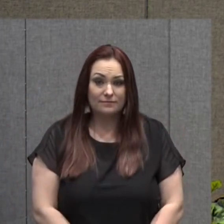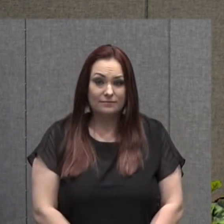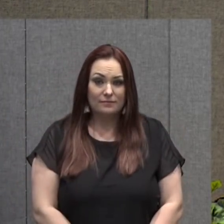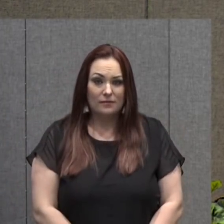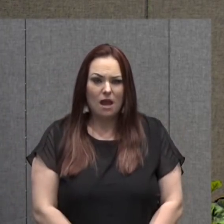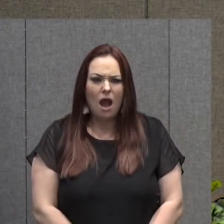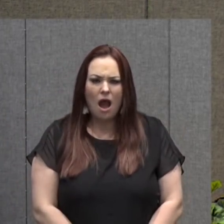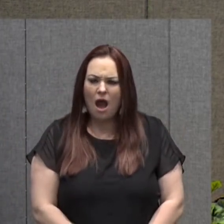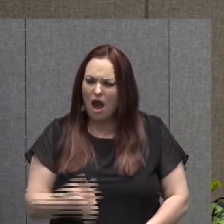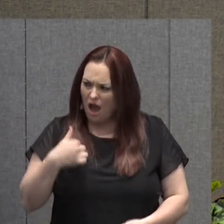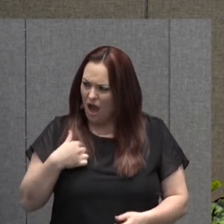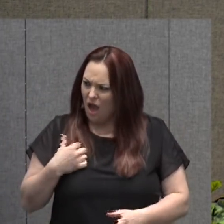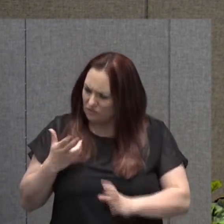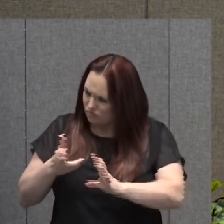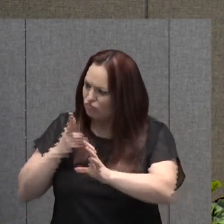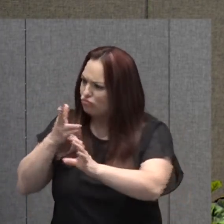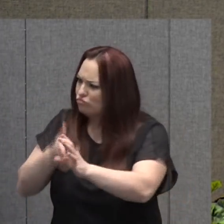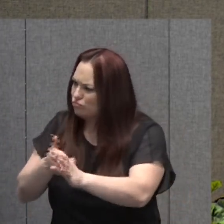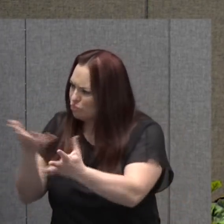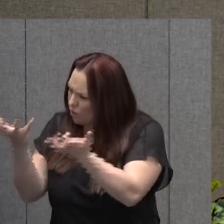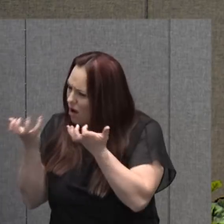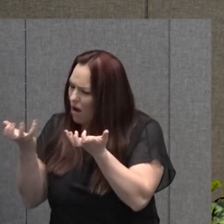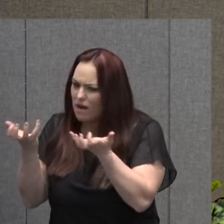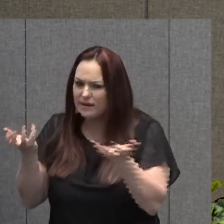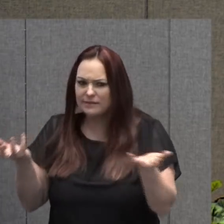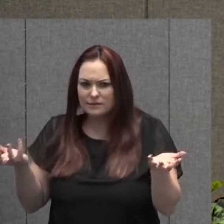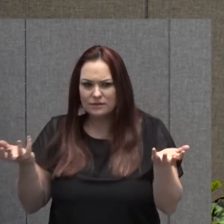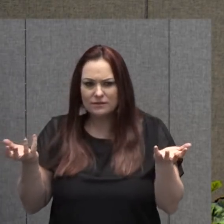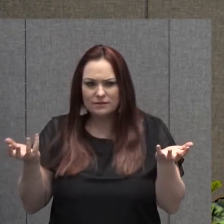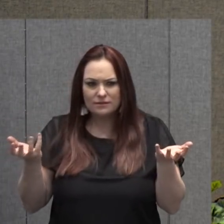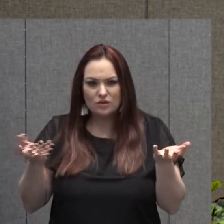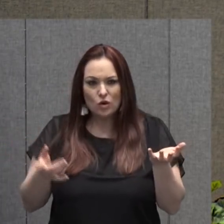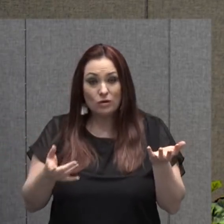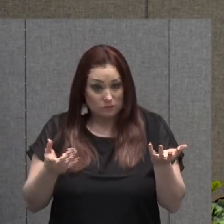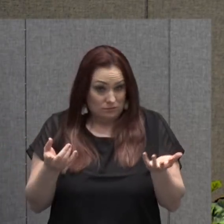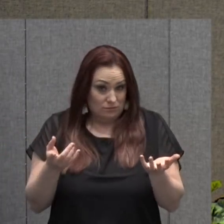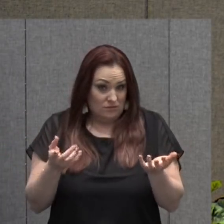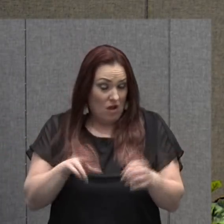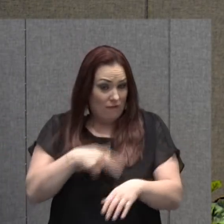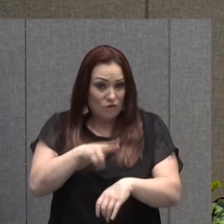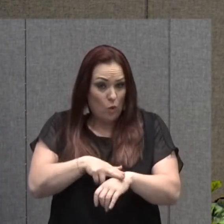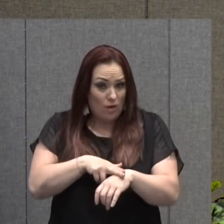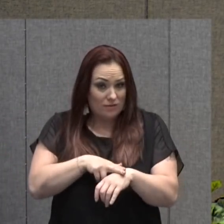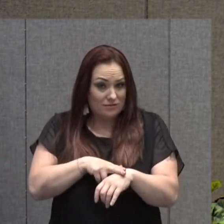and he wanted to join. Who wouldn't want to join?